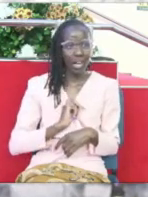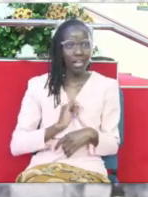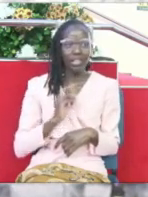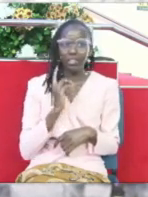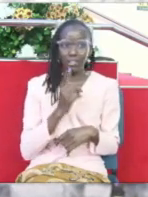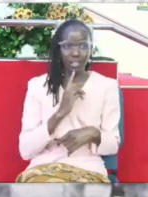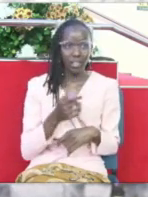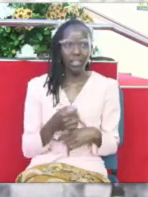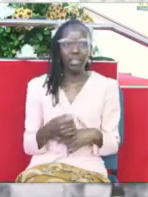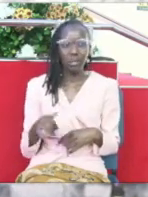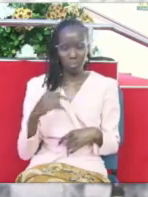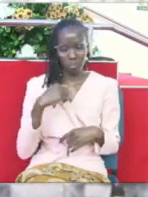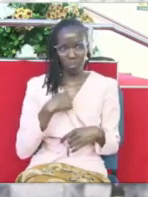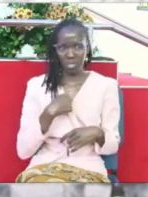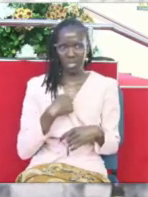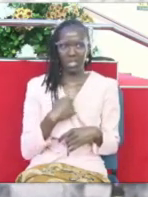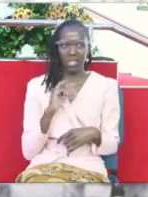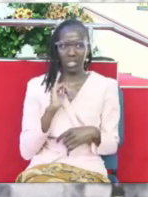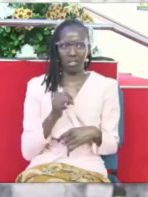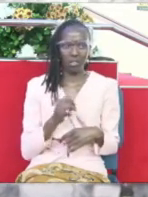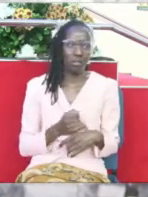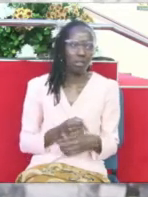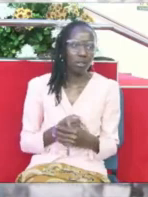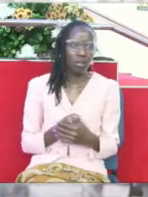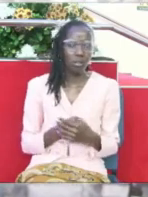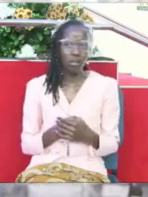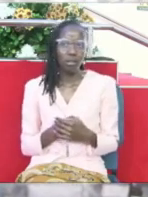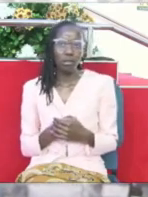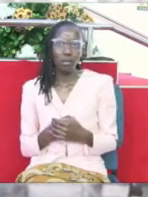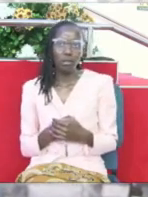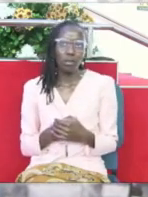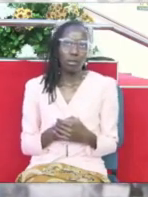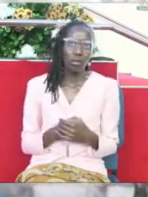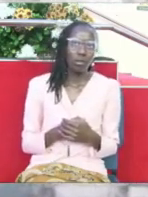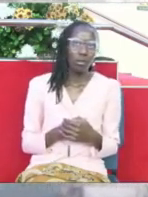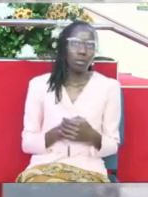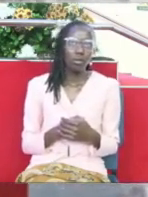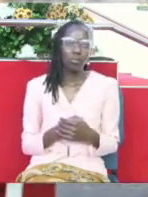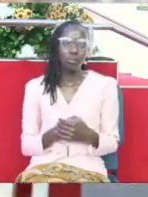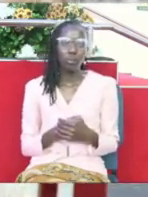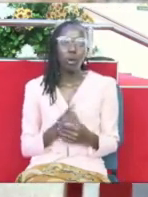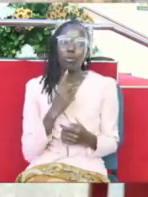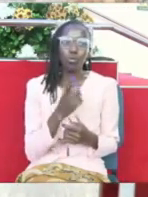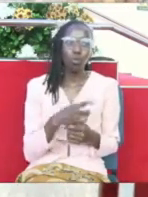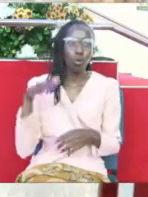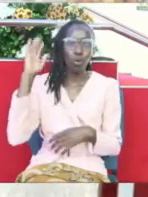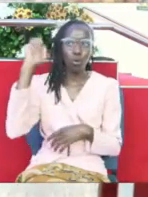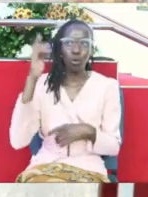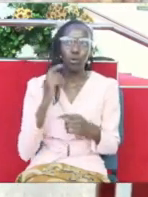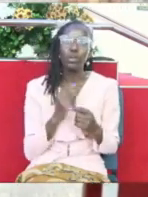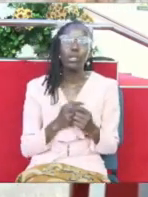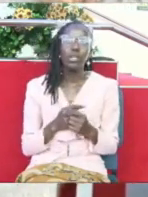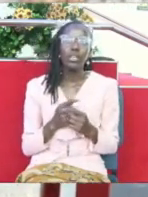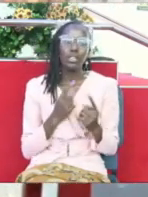amenituma? And God introduces himself na to Moses. Na Mungu akajitambulisha kwa Musa. And he says, I am has sent you.